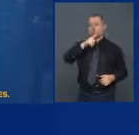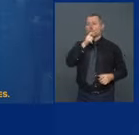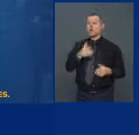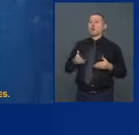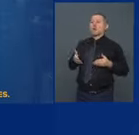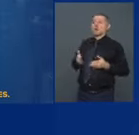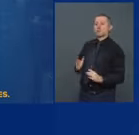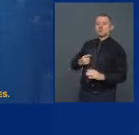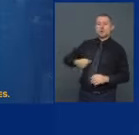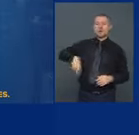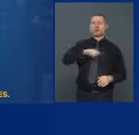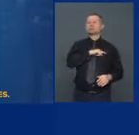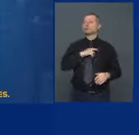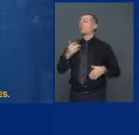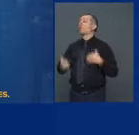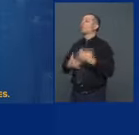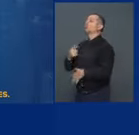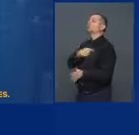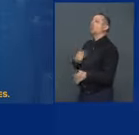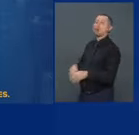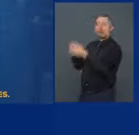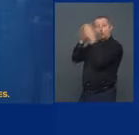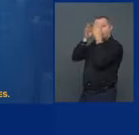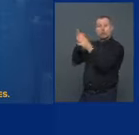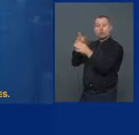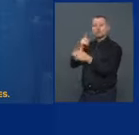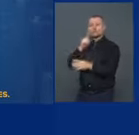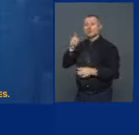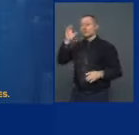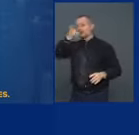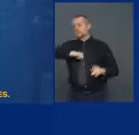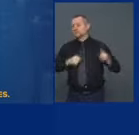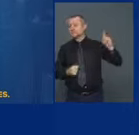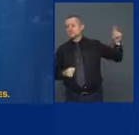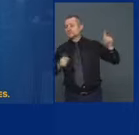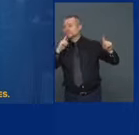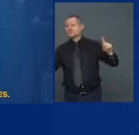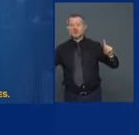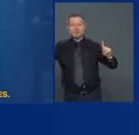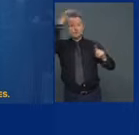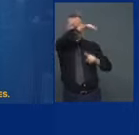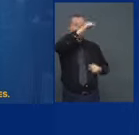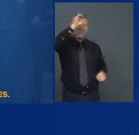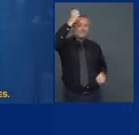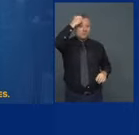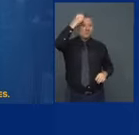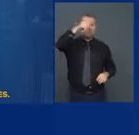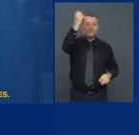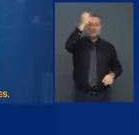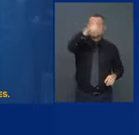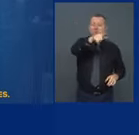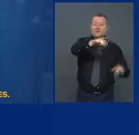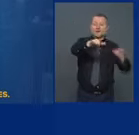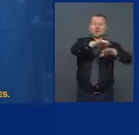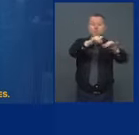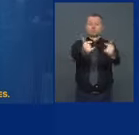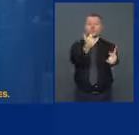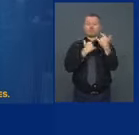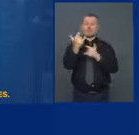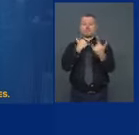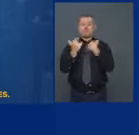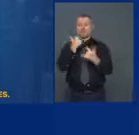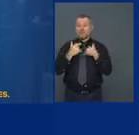COVID. It's the federal government that missed that the virus went from China to Europe. And they missed it for 3 months. And it's the